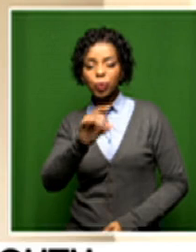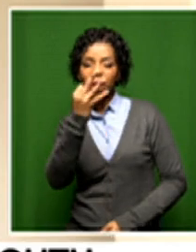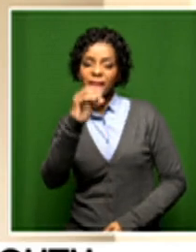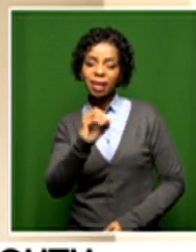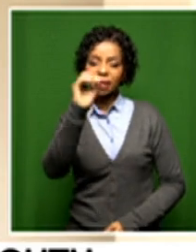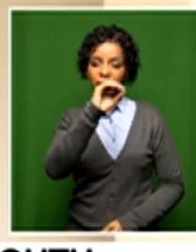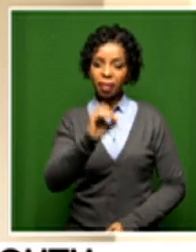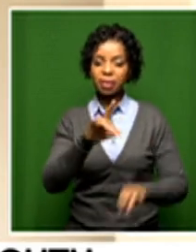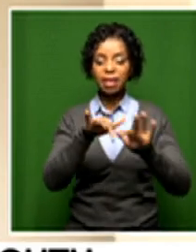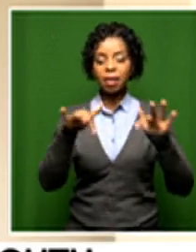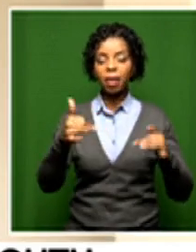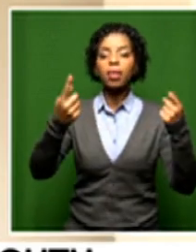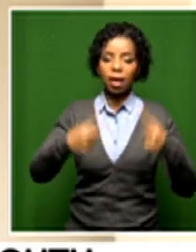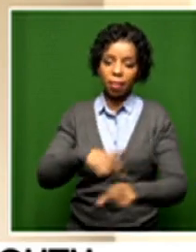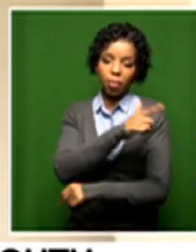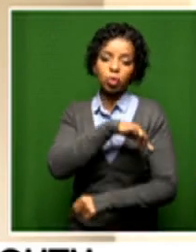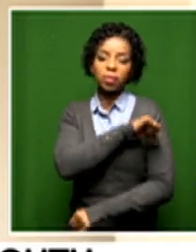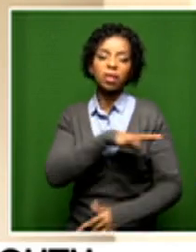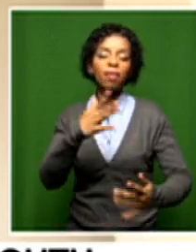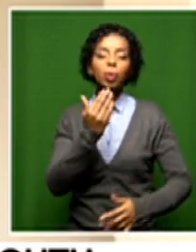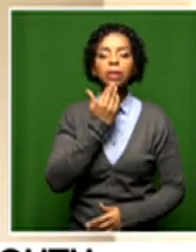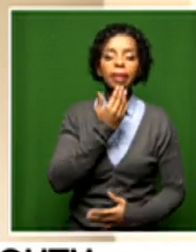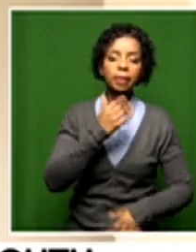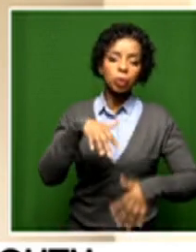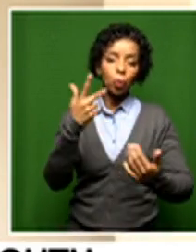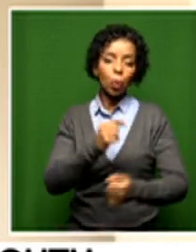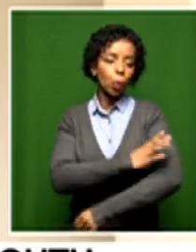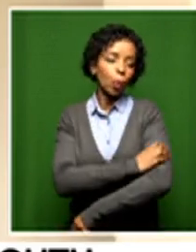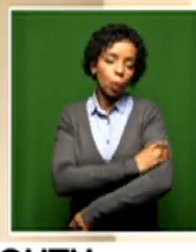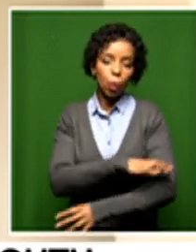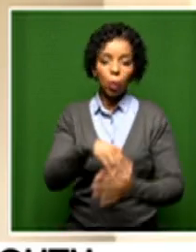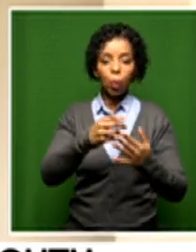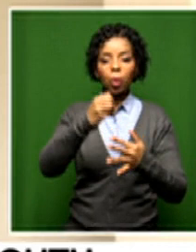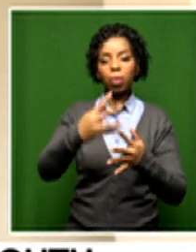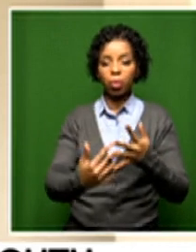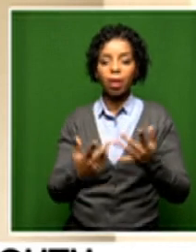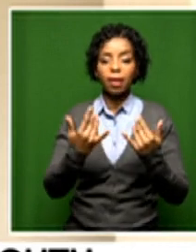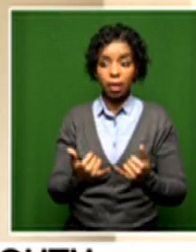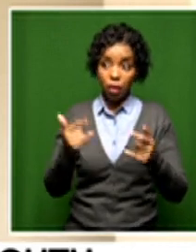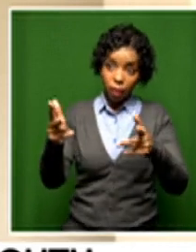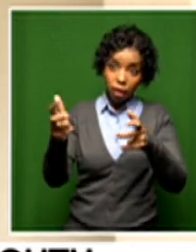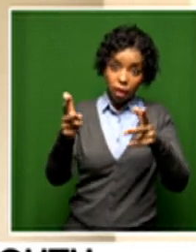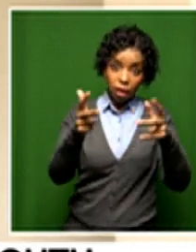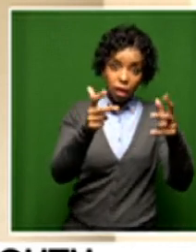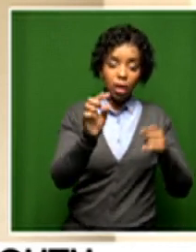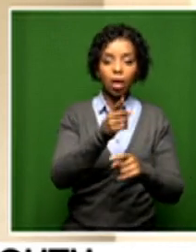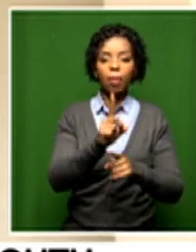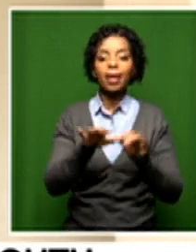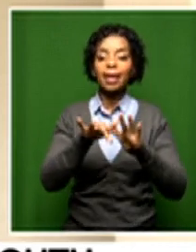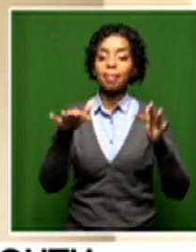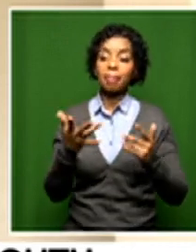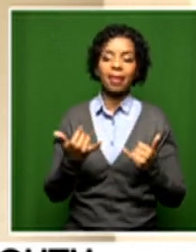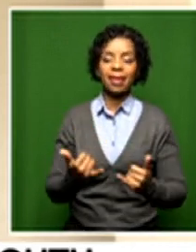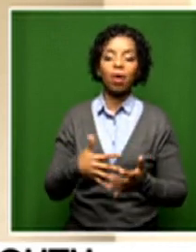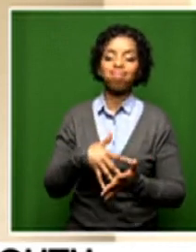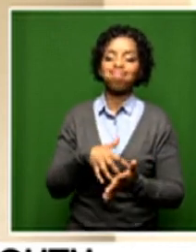of people that come to the hospital, which was showing that there's a little bit more immunity on the